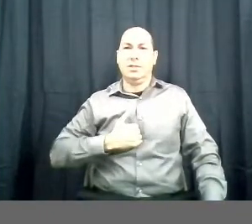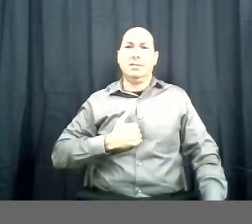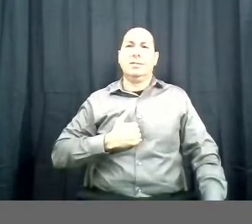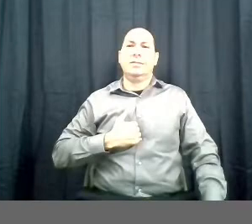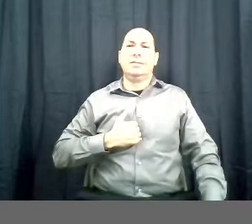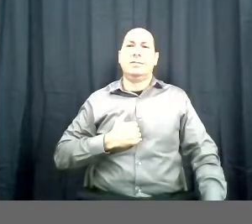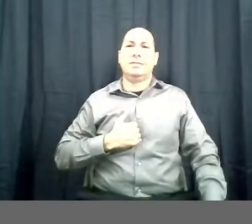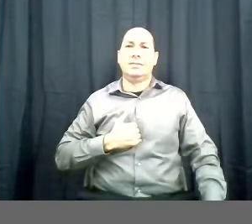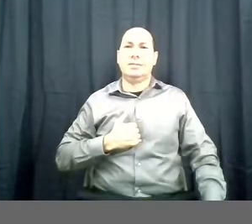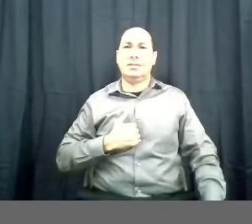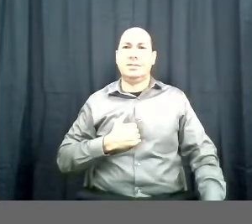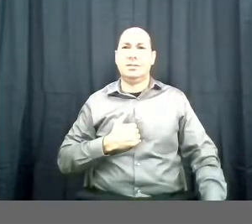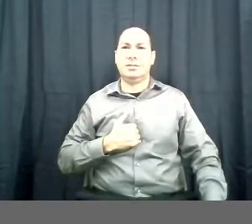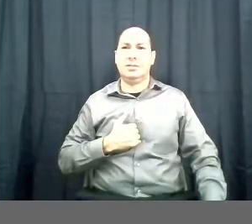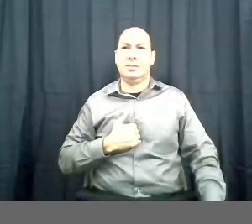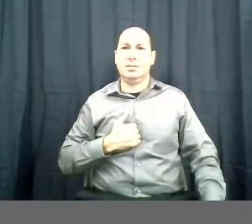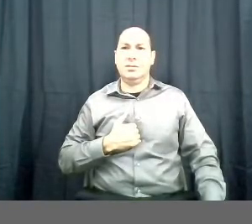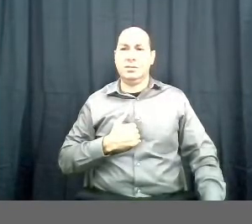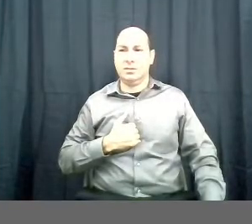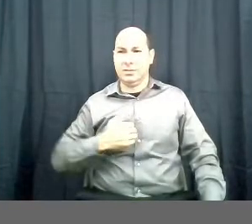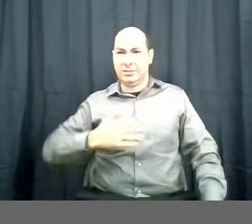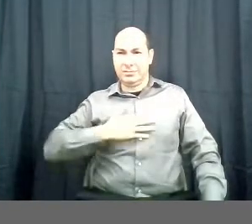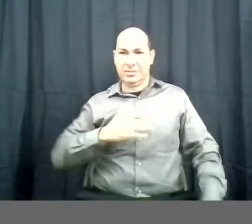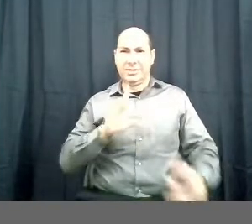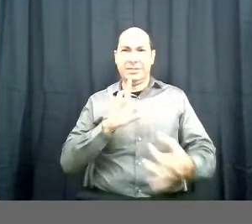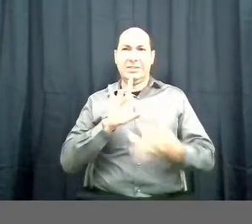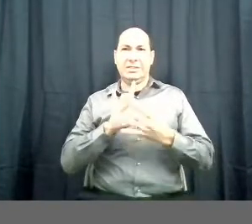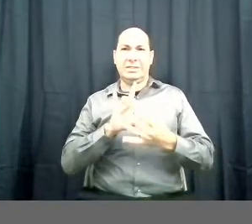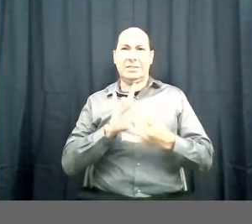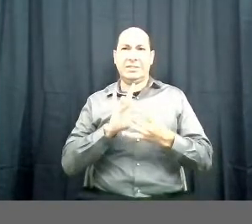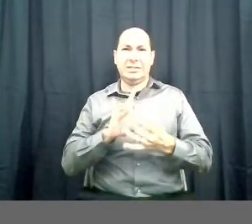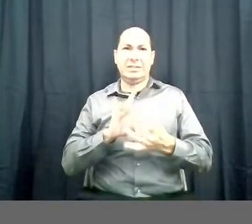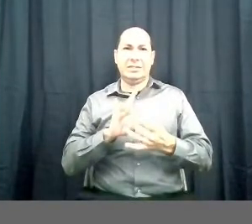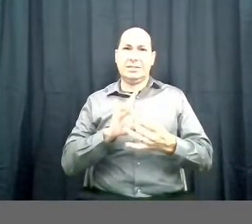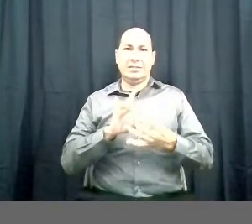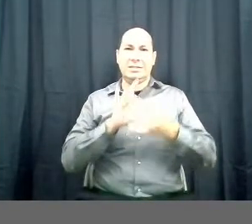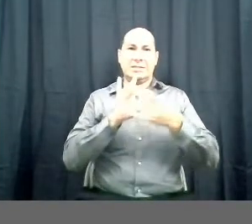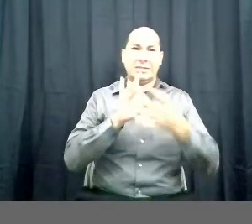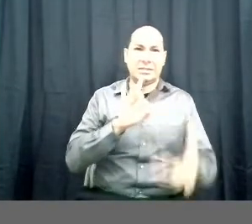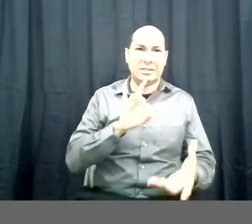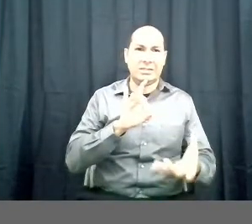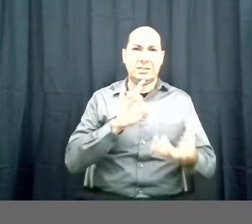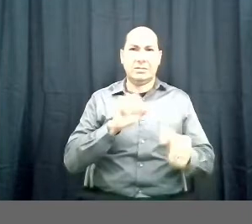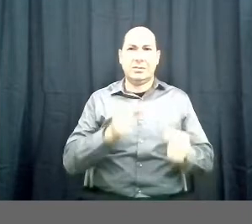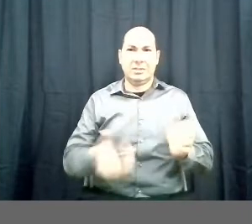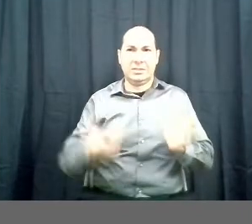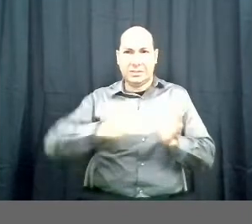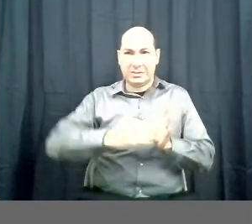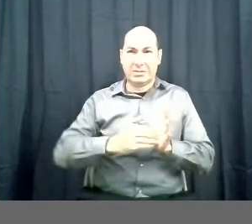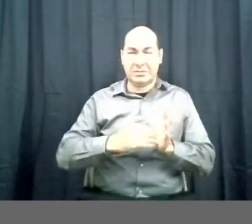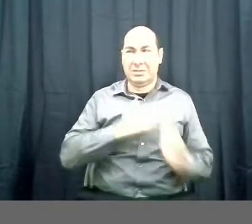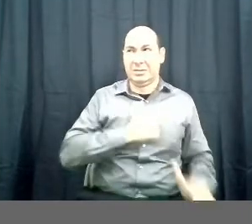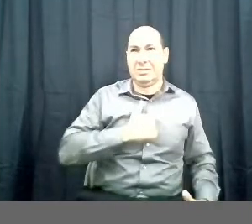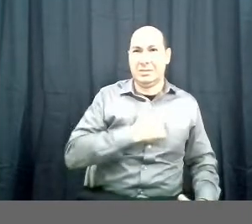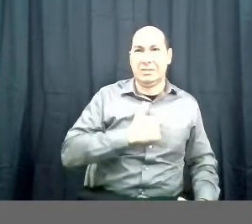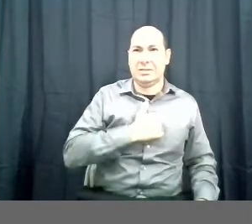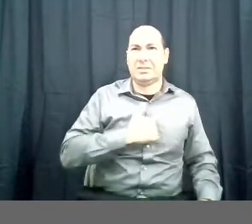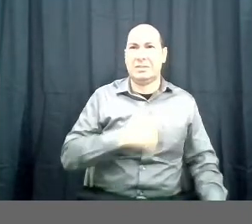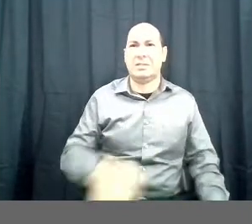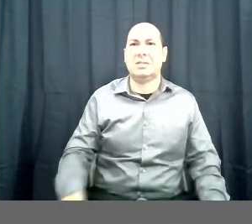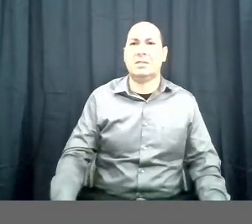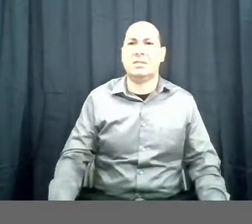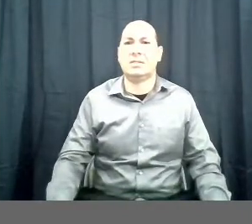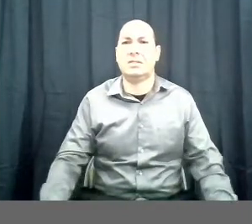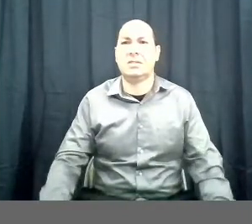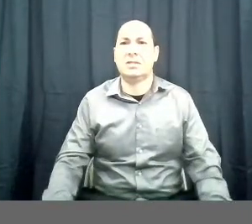of my feed, and I just need to restart it. Can I do that real quick? Sure. Yeah, you broke up. Don't worry, I'm not